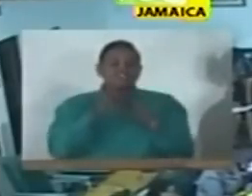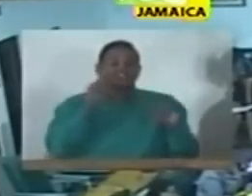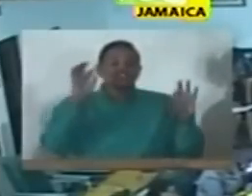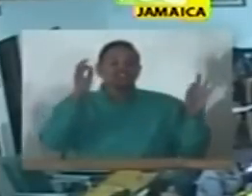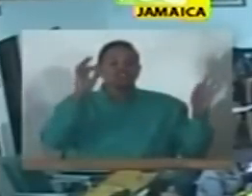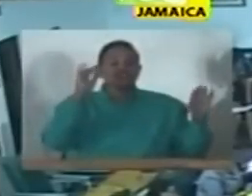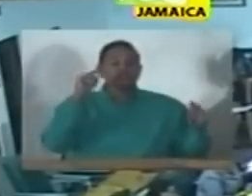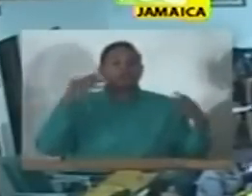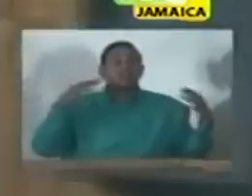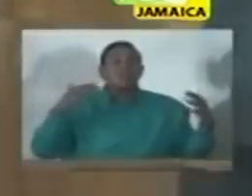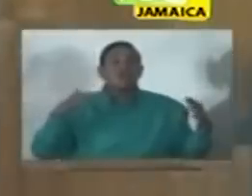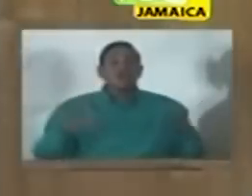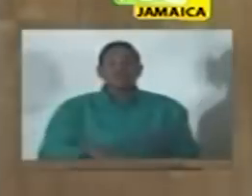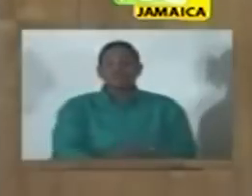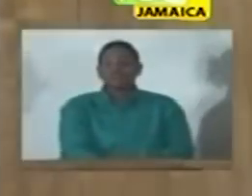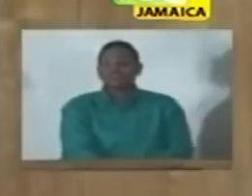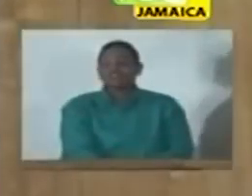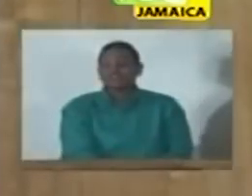the noise on the other side.